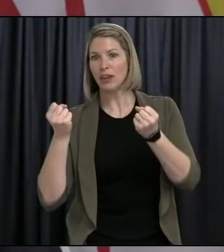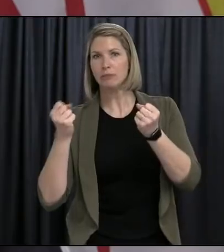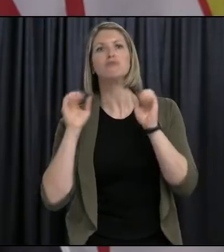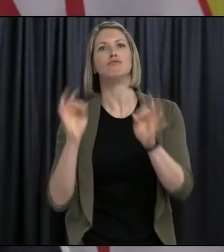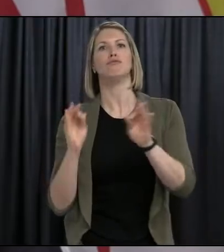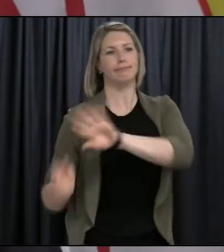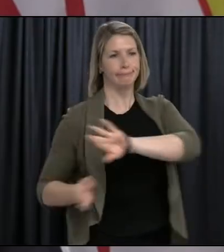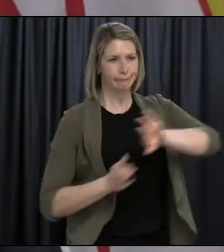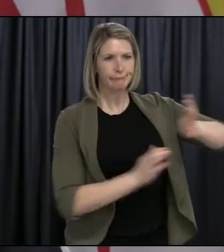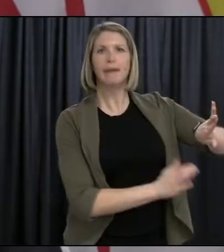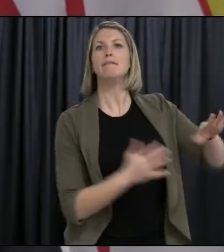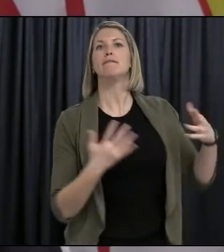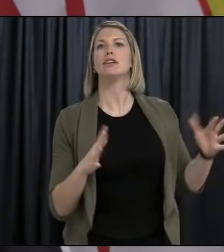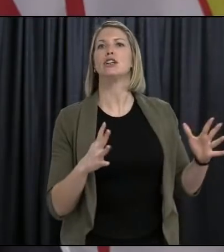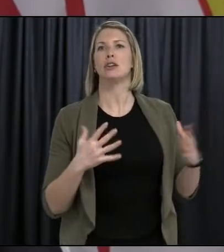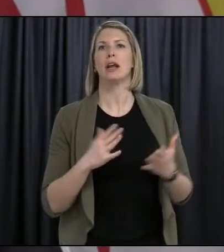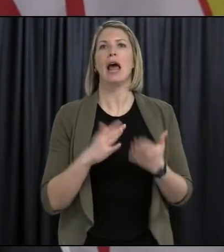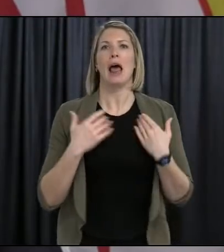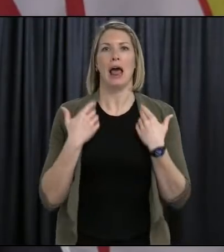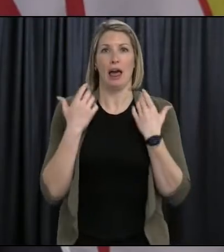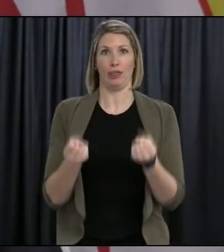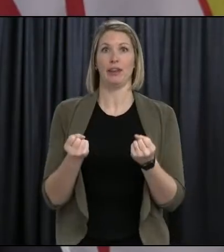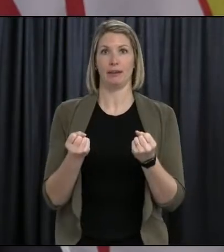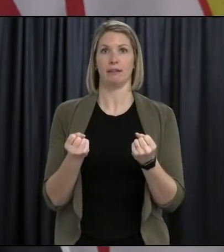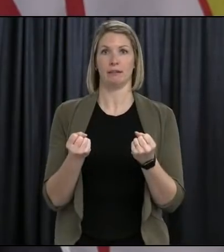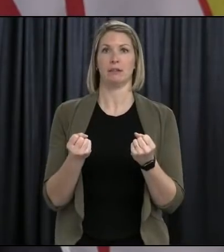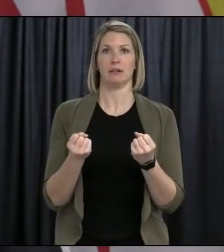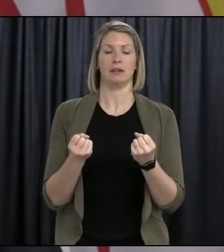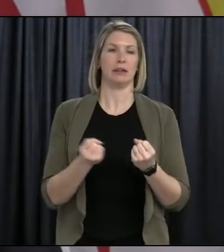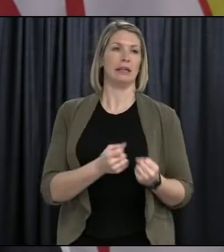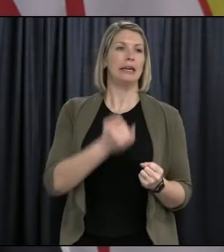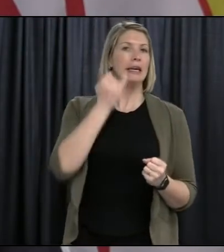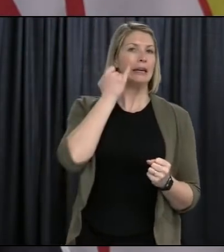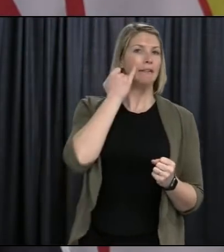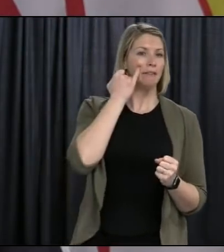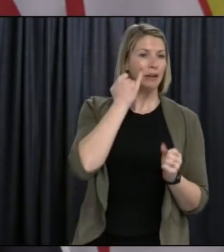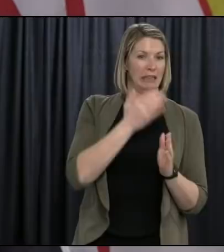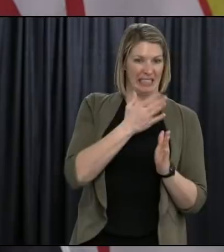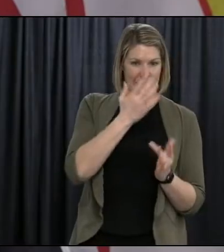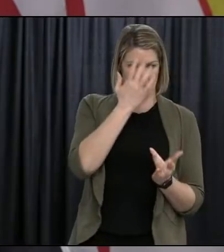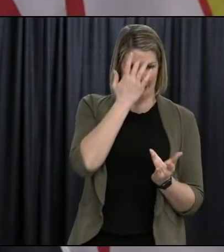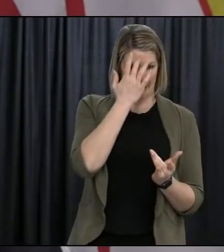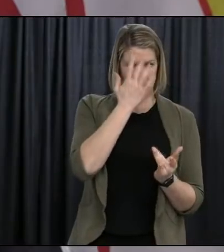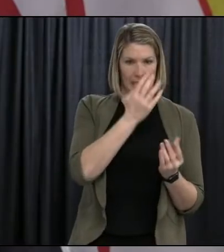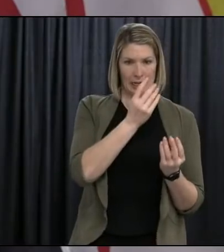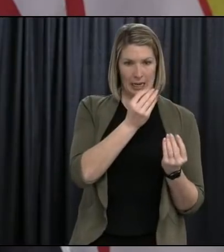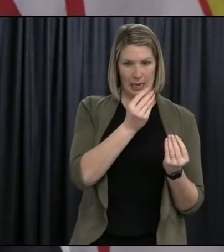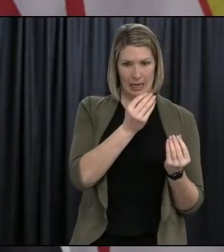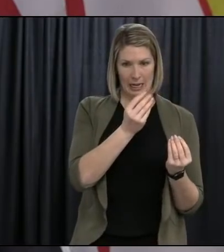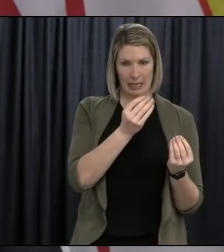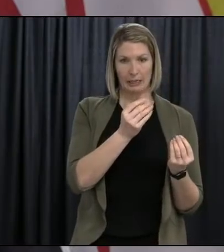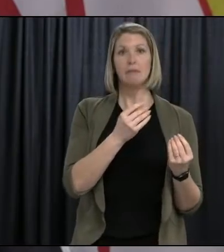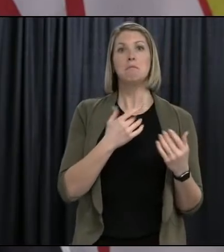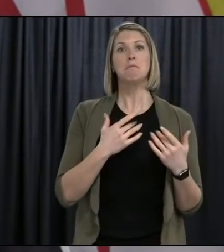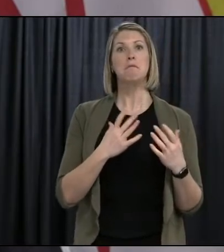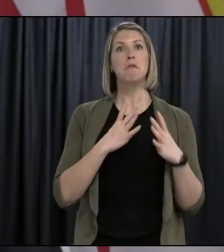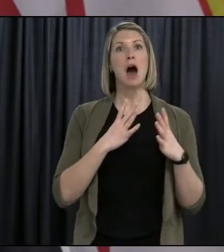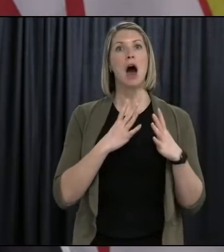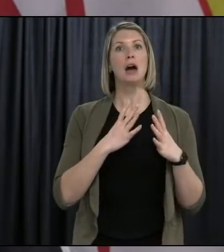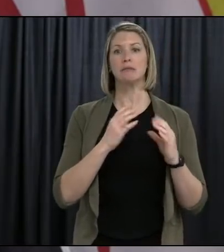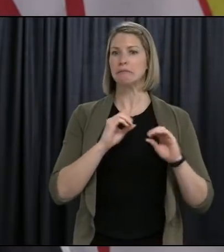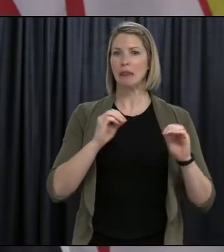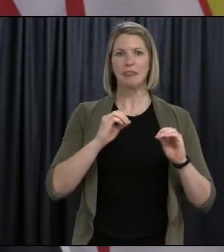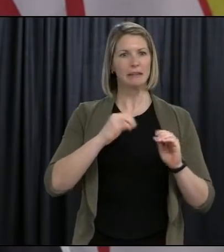and your symptoms have completely resolved, then you will be counted as recovered. The recovery process